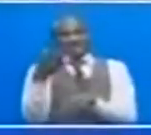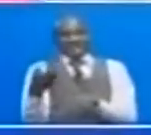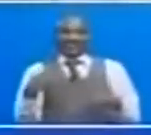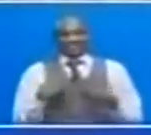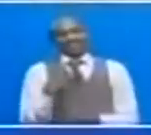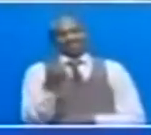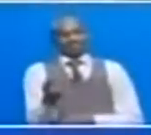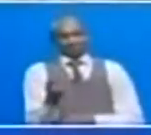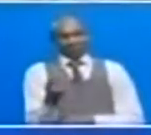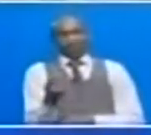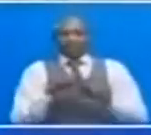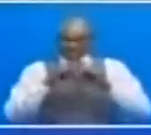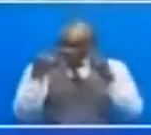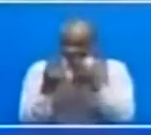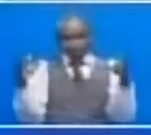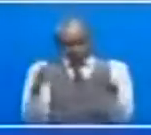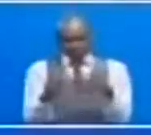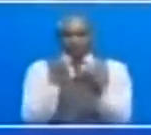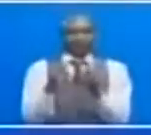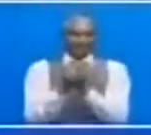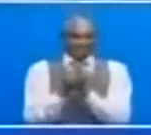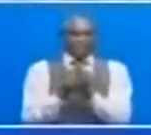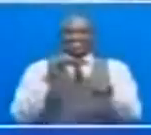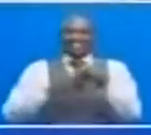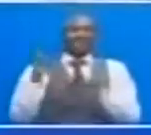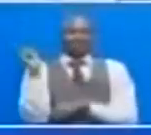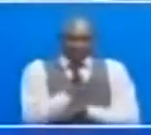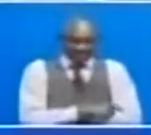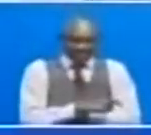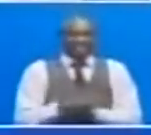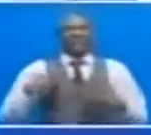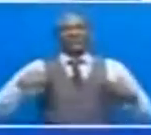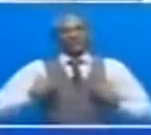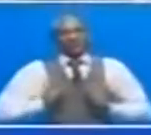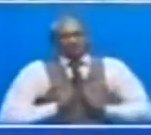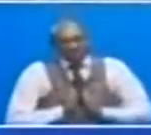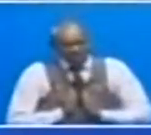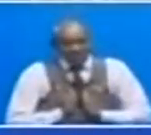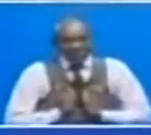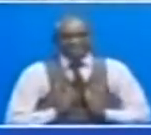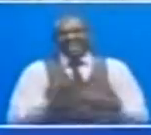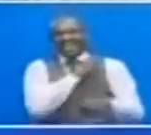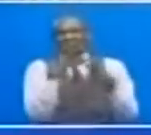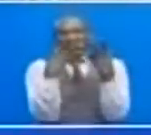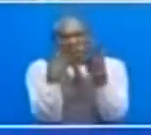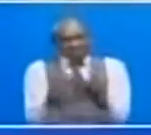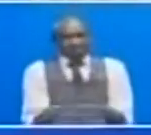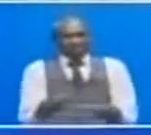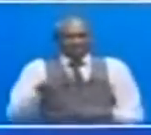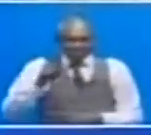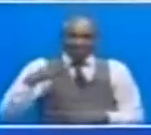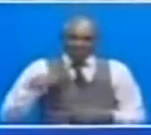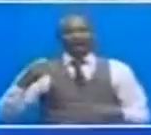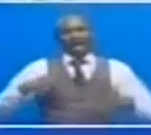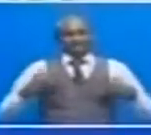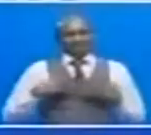all, it was a team effort. At the end of it all, it was exhausting, energy sapping, and participants, even fans,